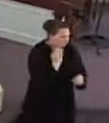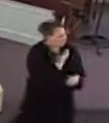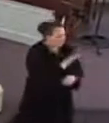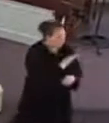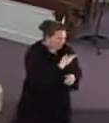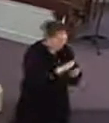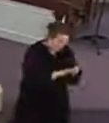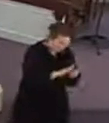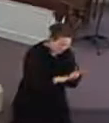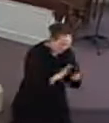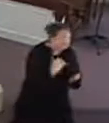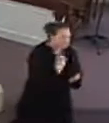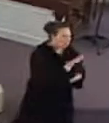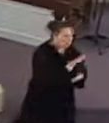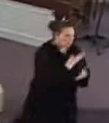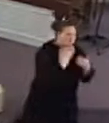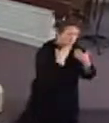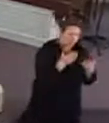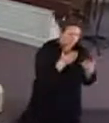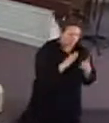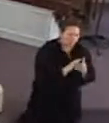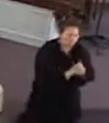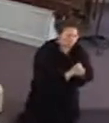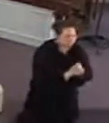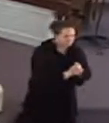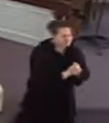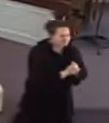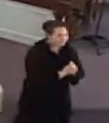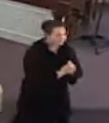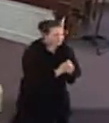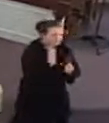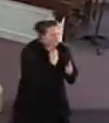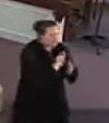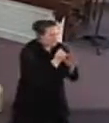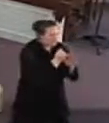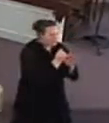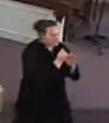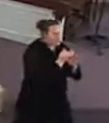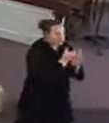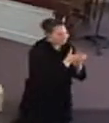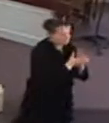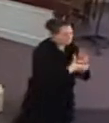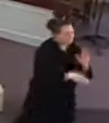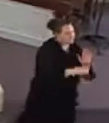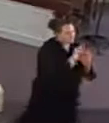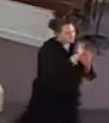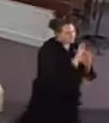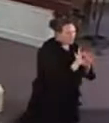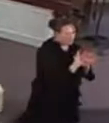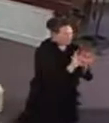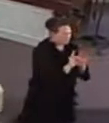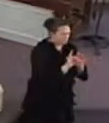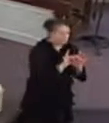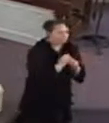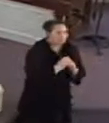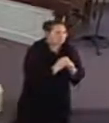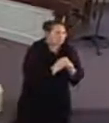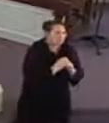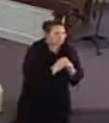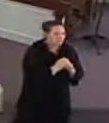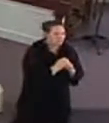grace of God. Isaiah chapter 48 and verse 9. tells us, for my name's sake, I will